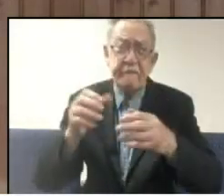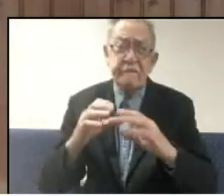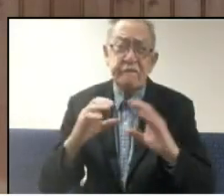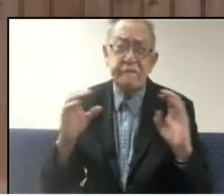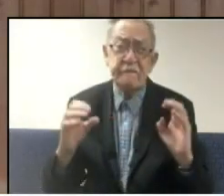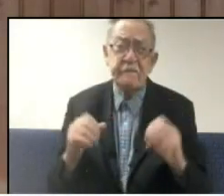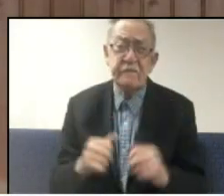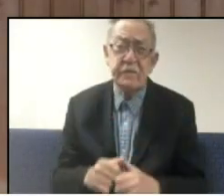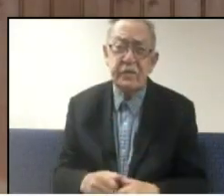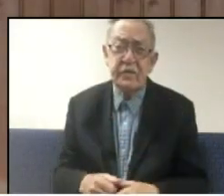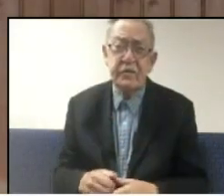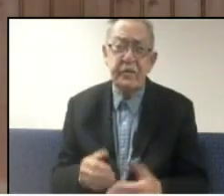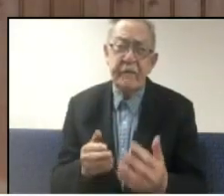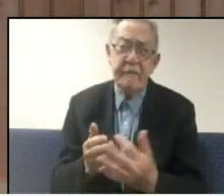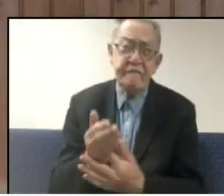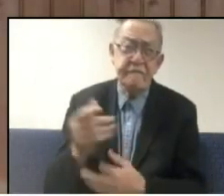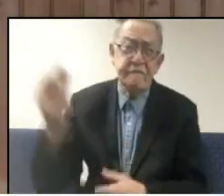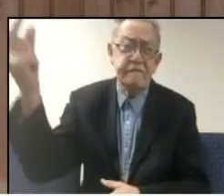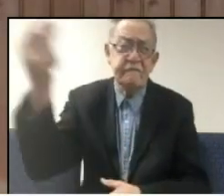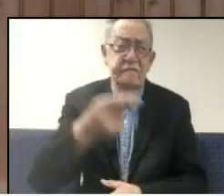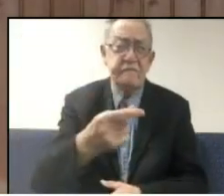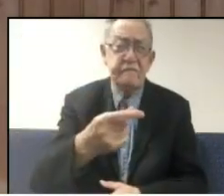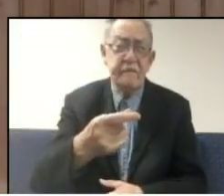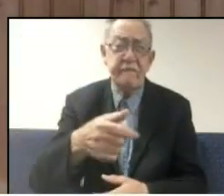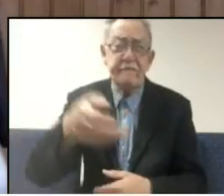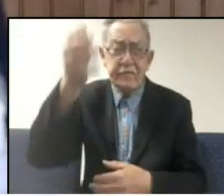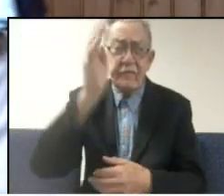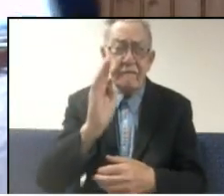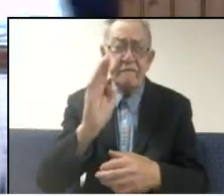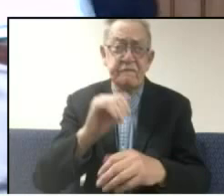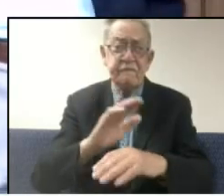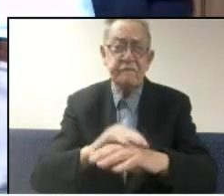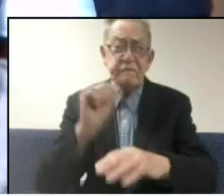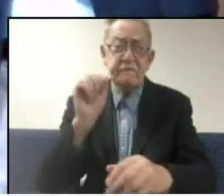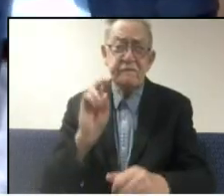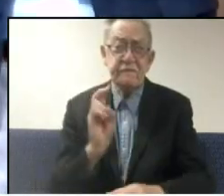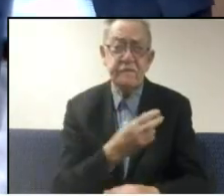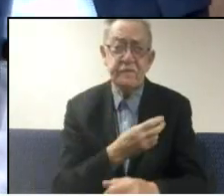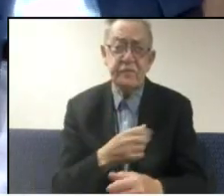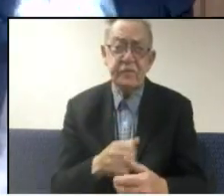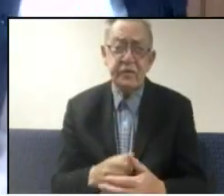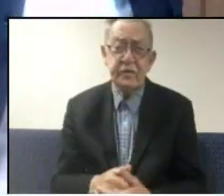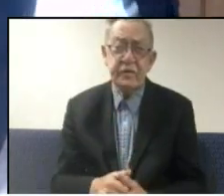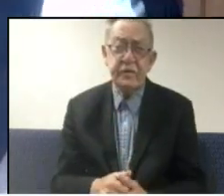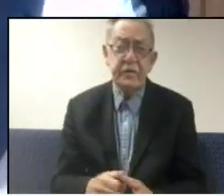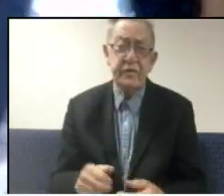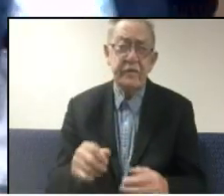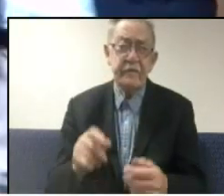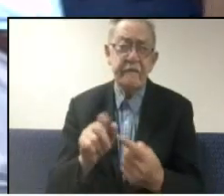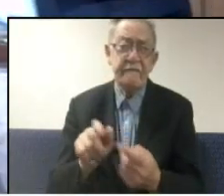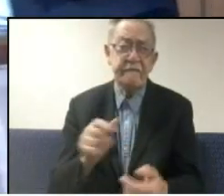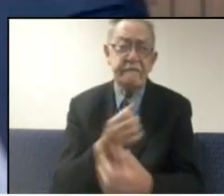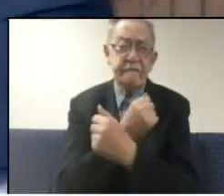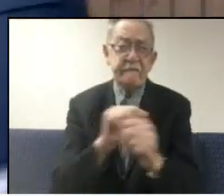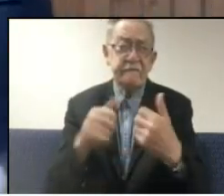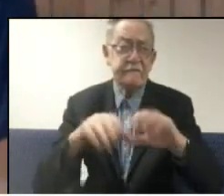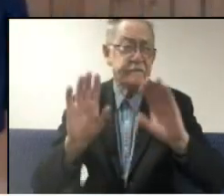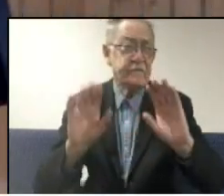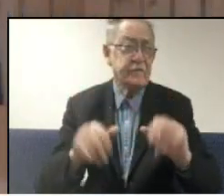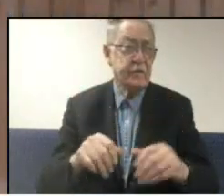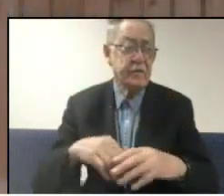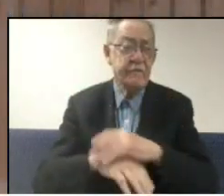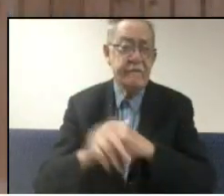is that through grace, God calls us to salvation. He calls us to His